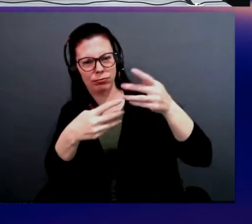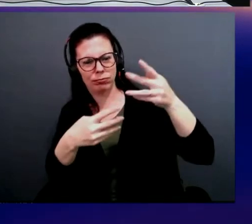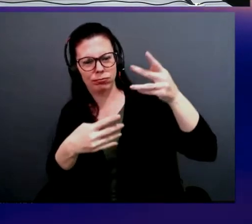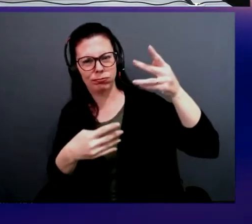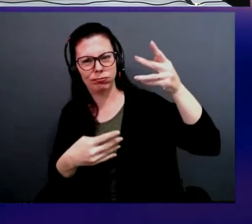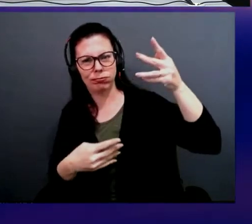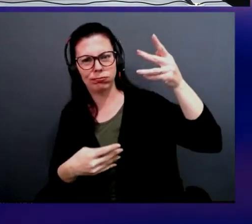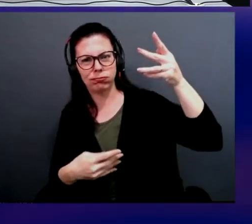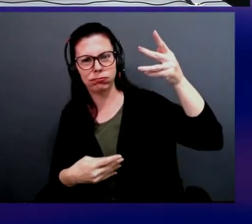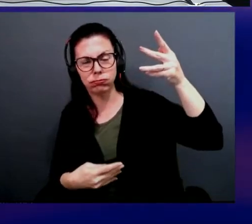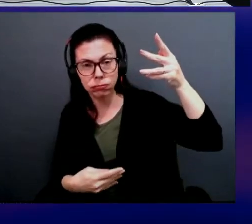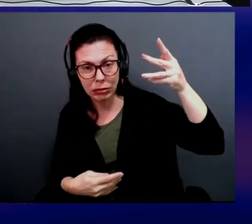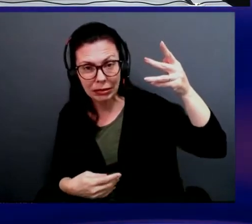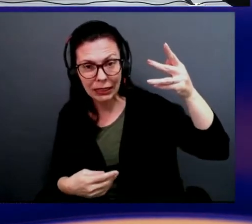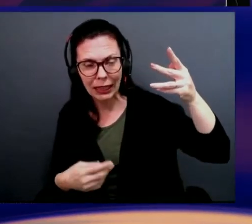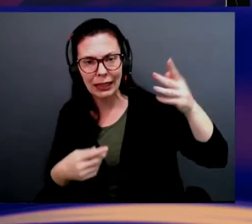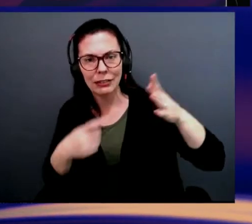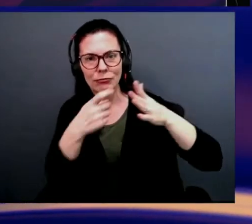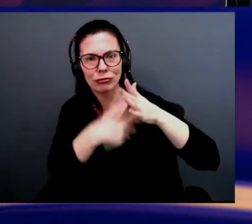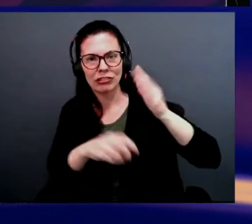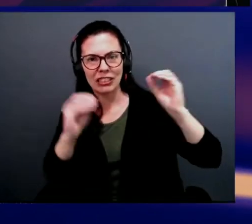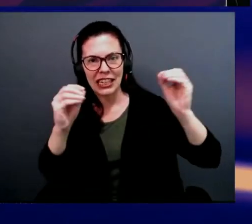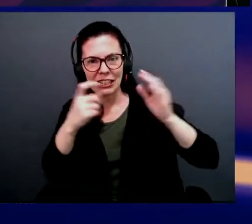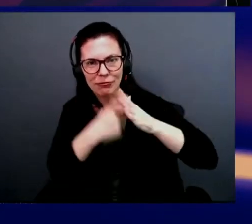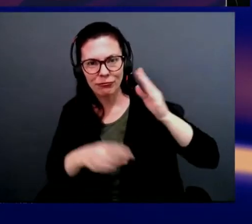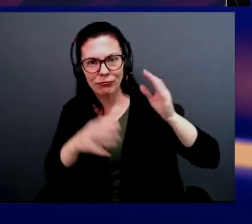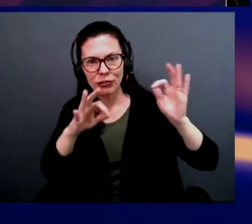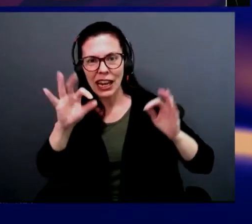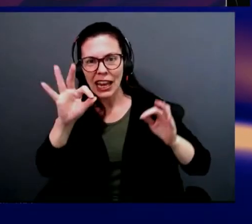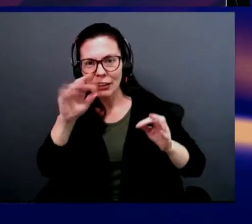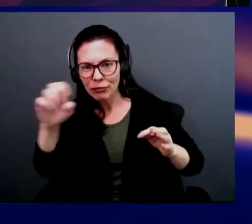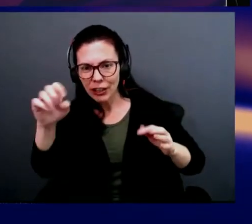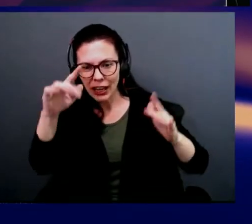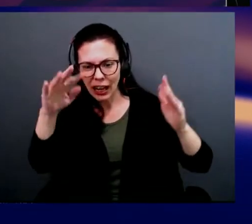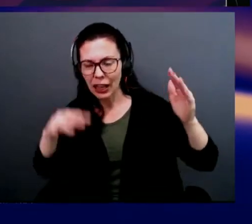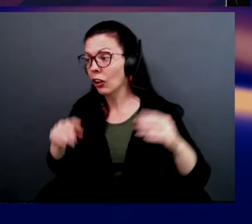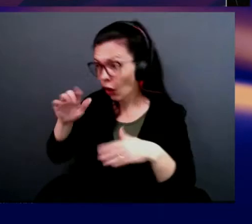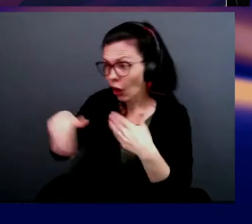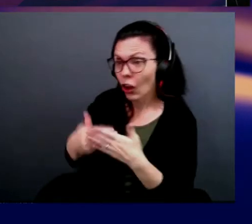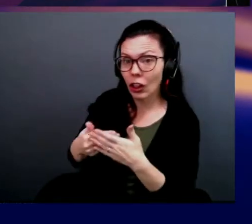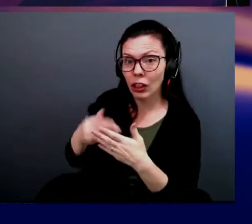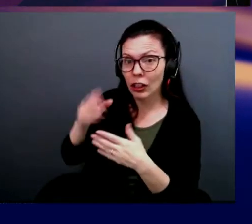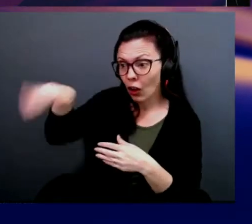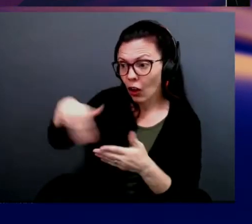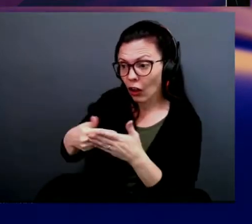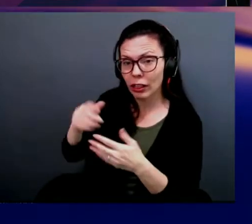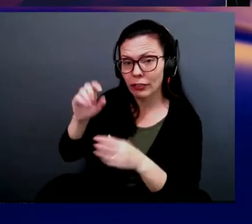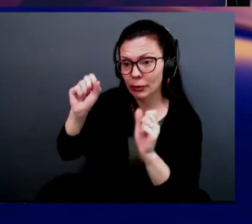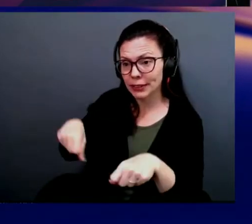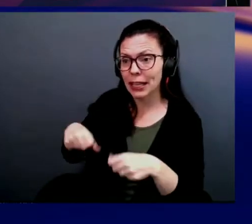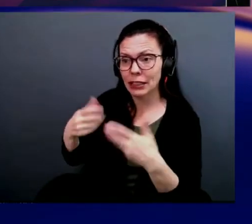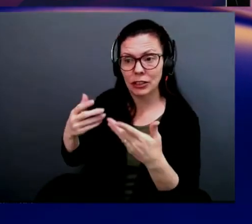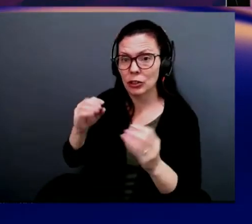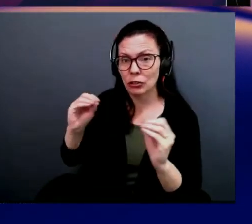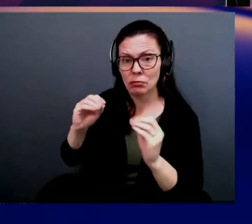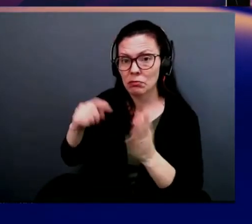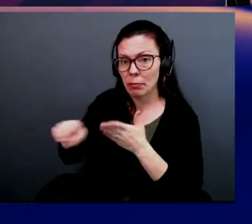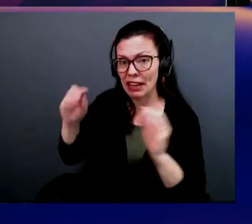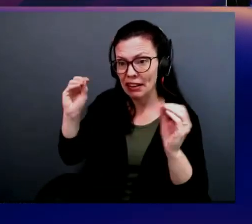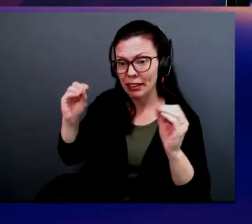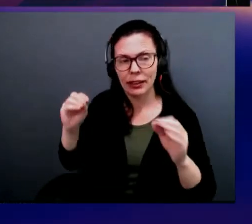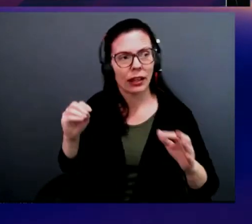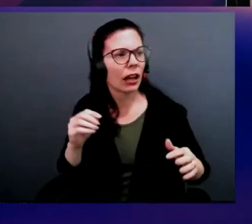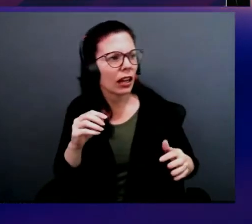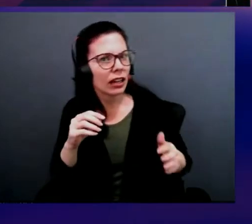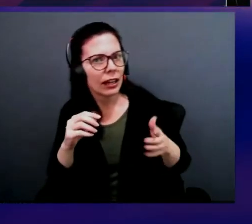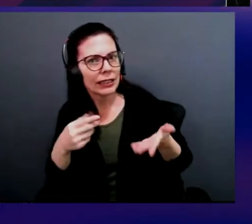and I'm just seeing free, free, free, free. Like, they're all free. Yeah. They're all free. All free. Oh. All right. Yep. Okay. So you sign up for a free account,